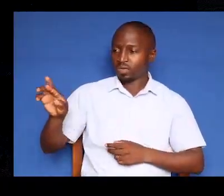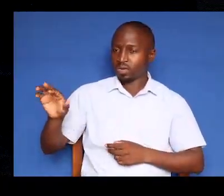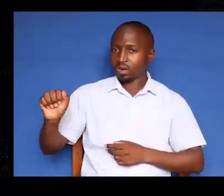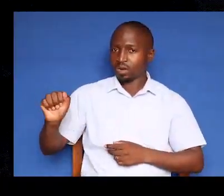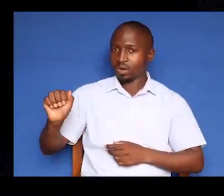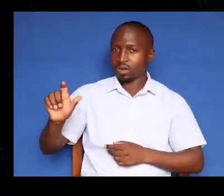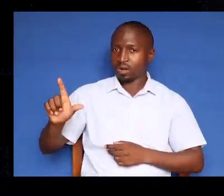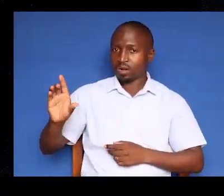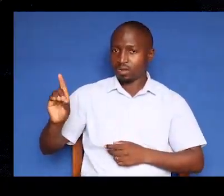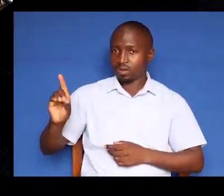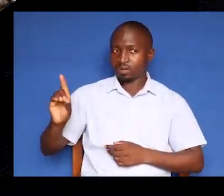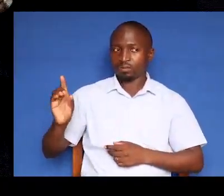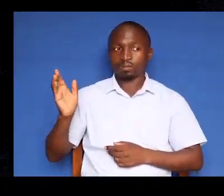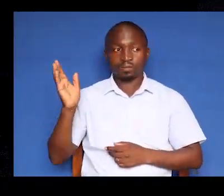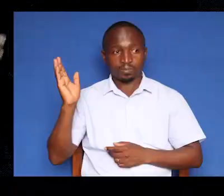Gerard